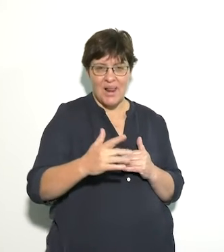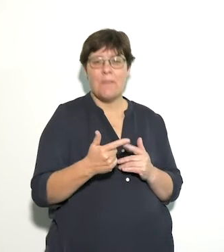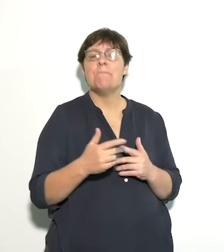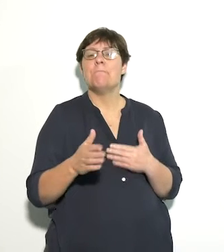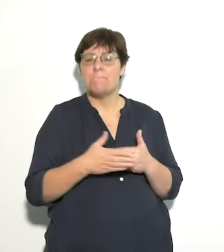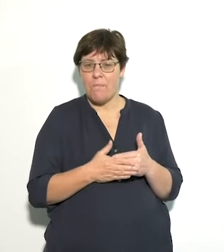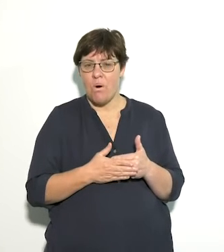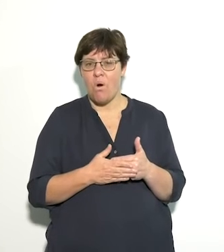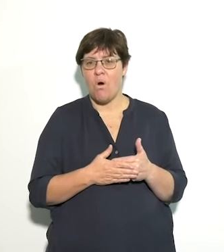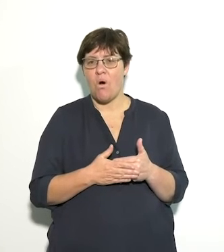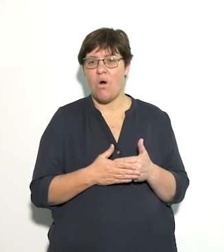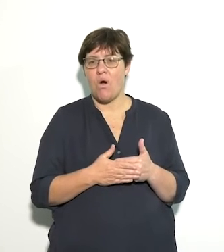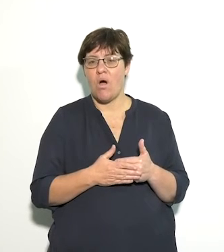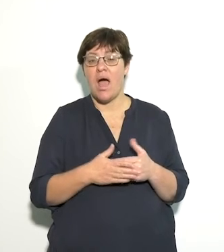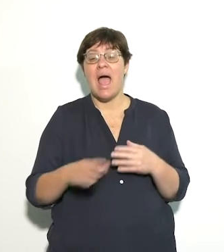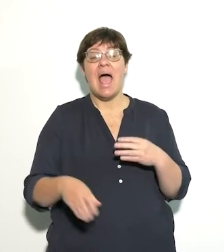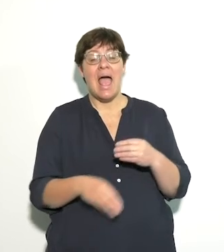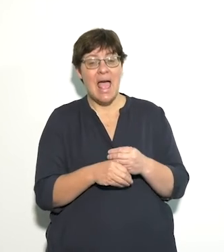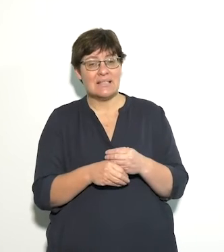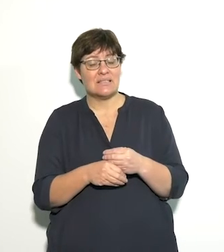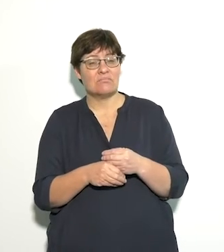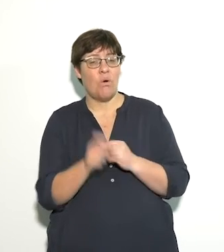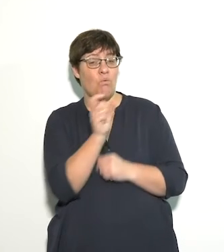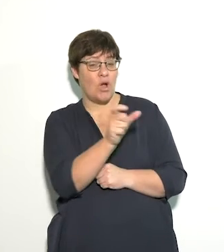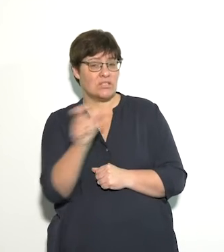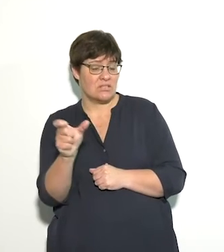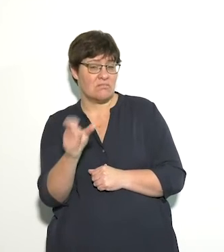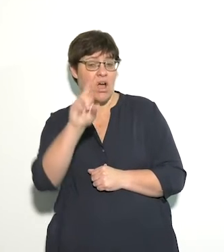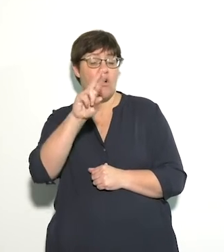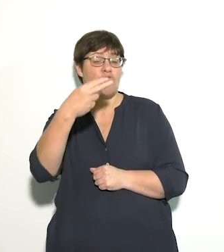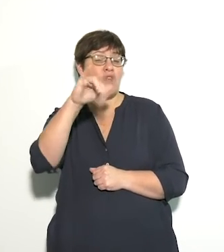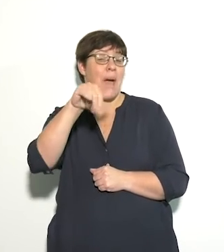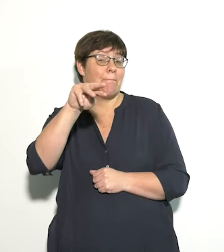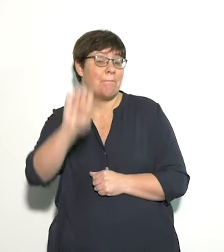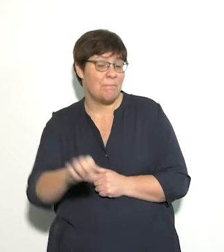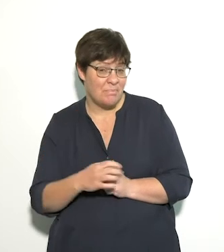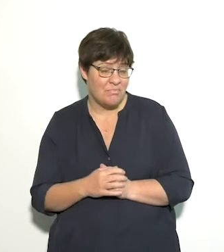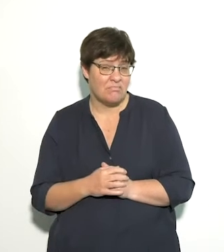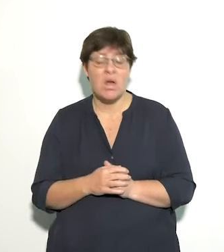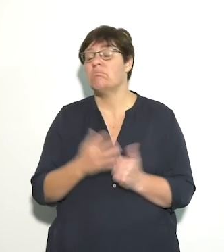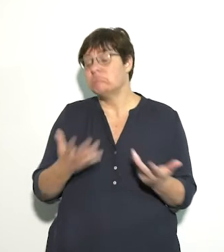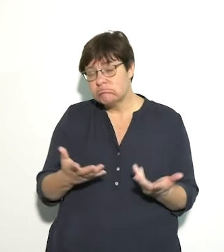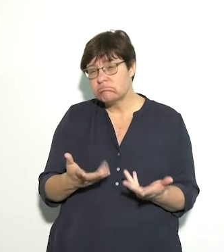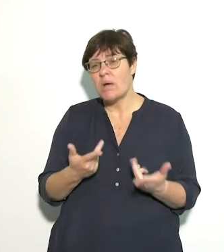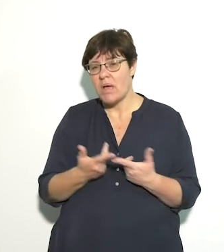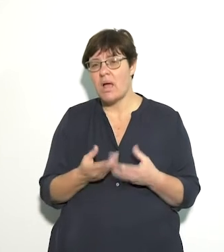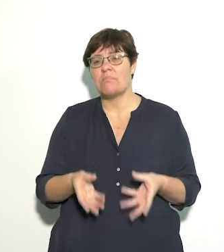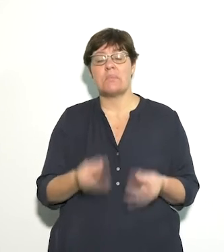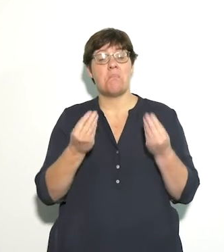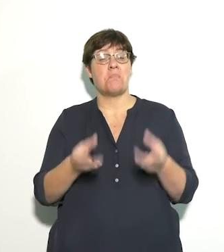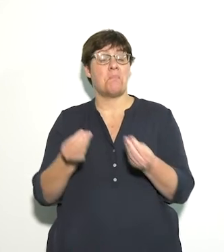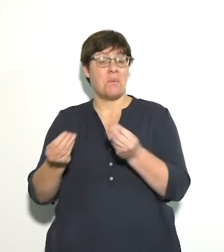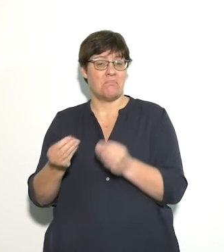be getting really good at rhyming words. Maybe they've got some rhyming words that they would like to have. I just made